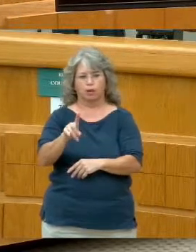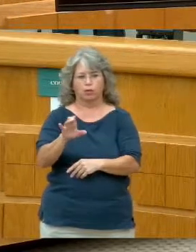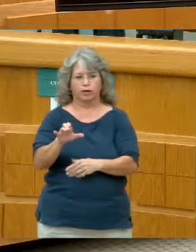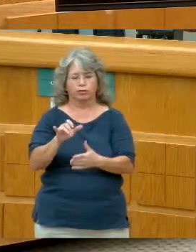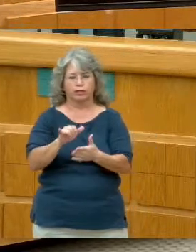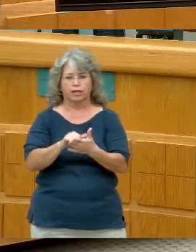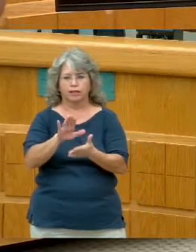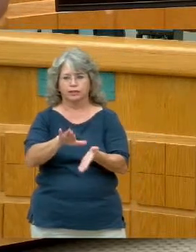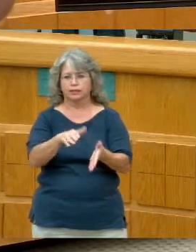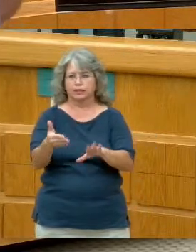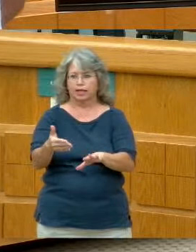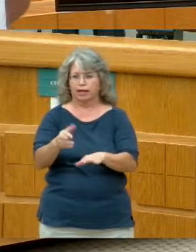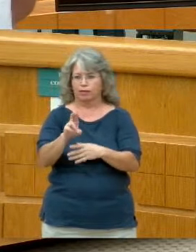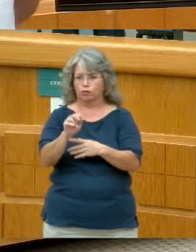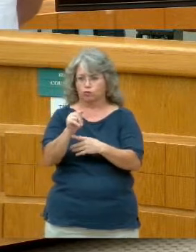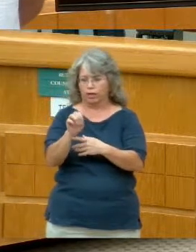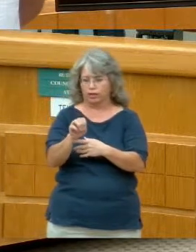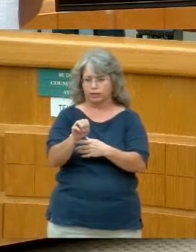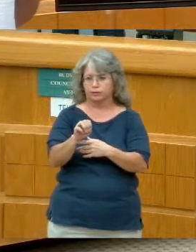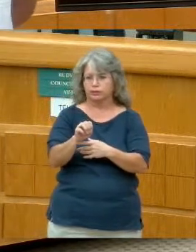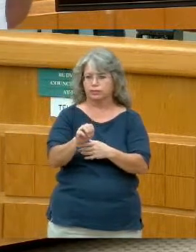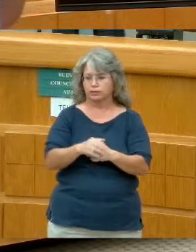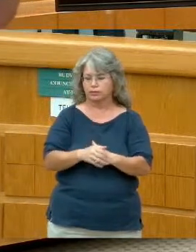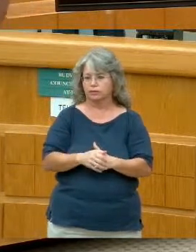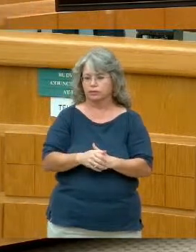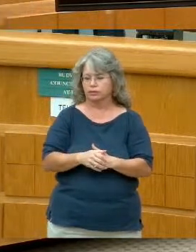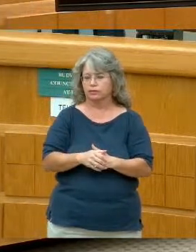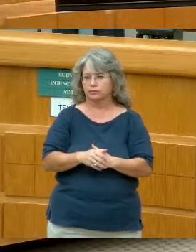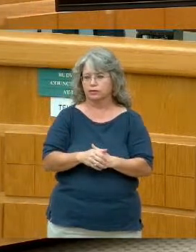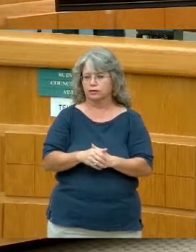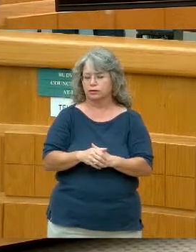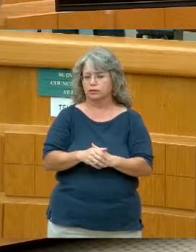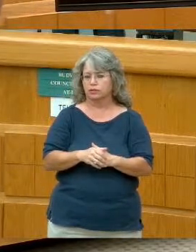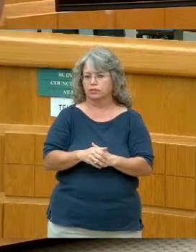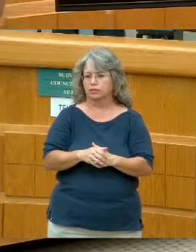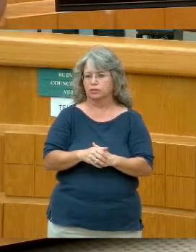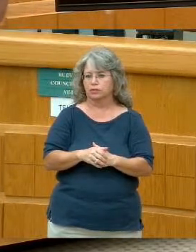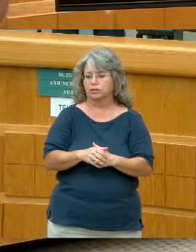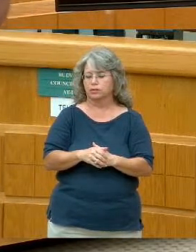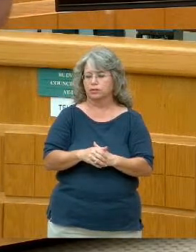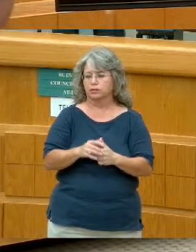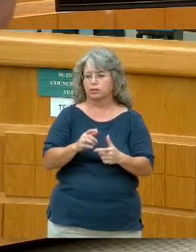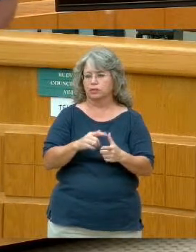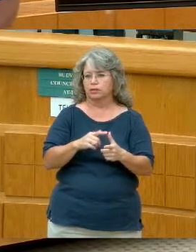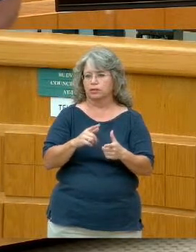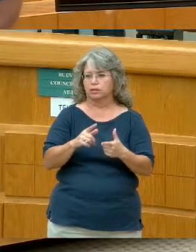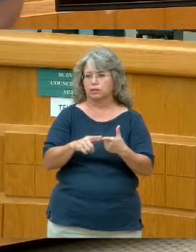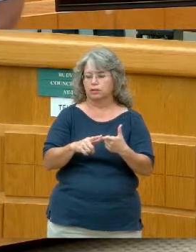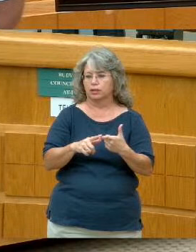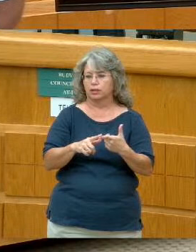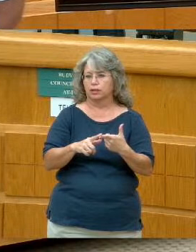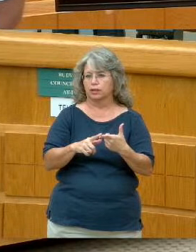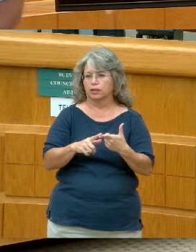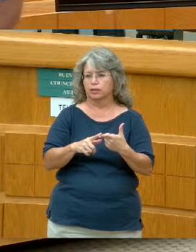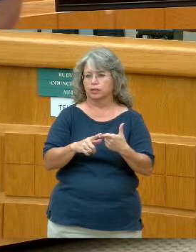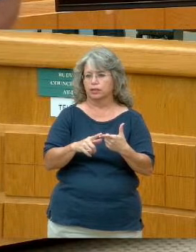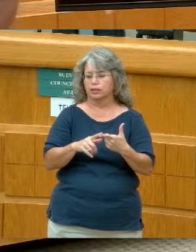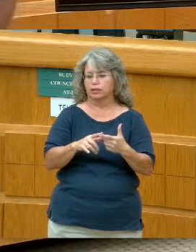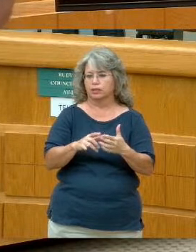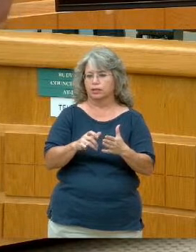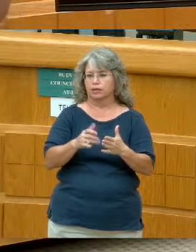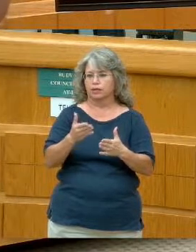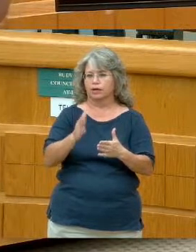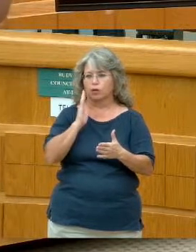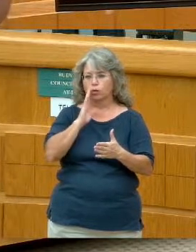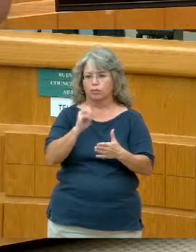your fatality rate, your estimated infection fatality rate. And then the op1 minus that is going to be the